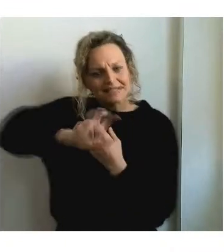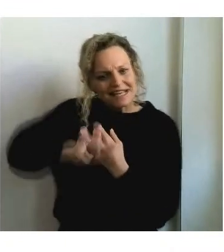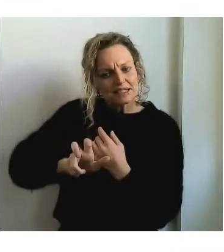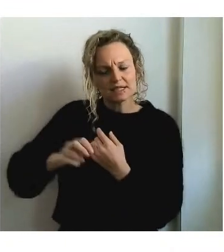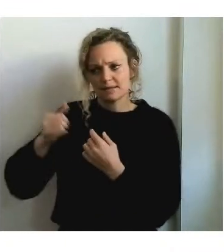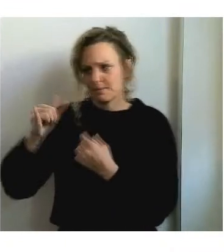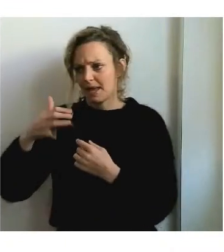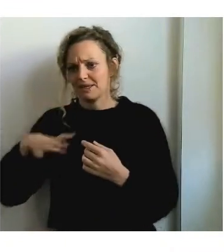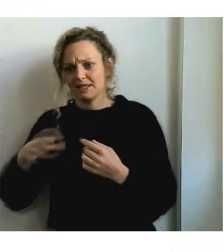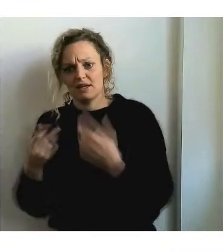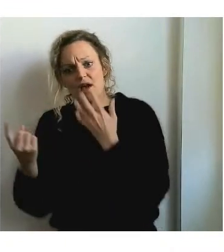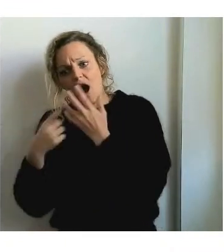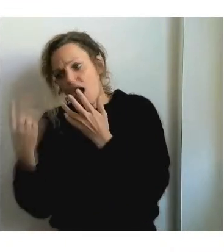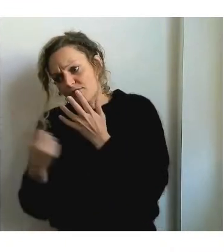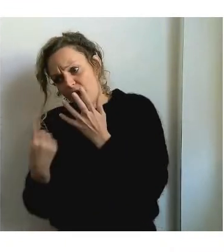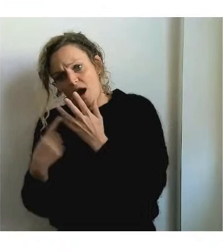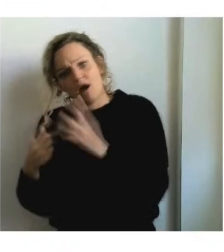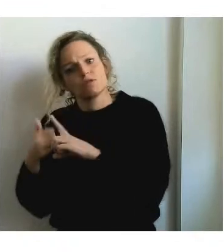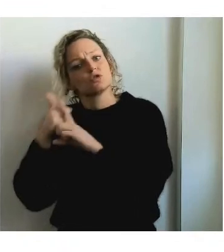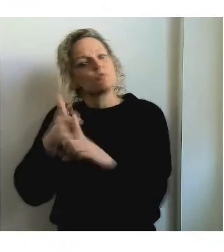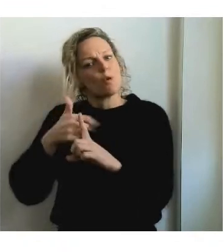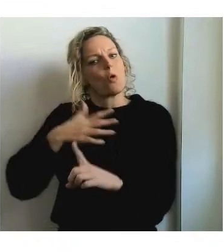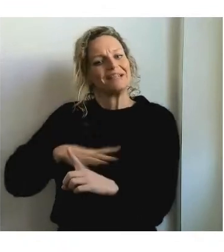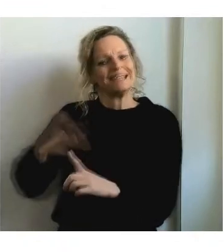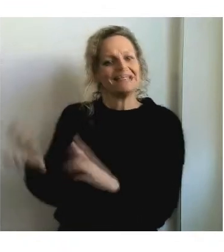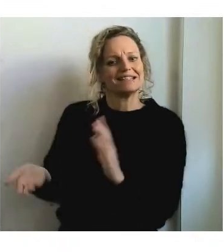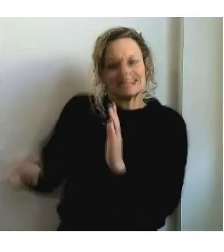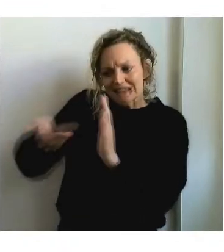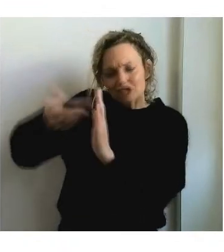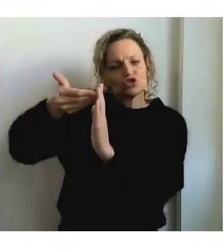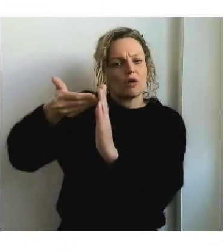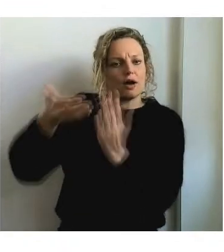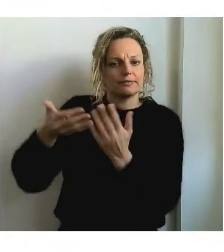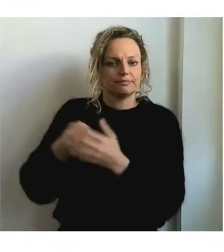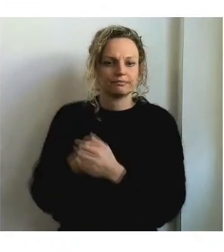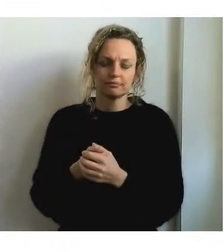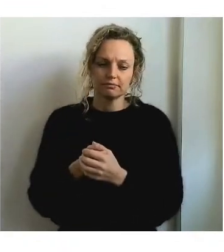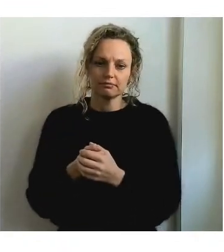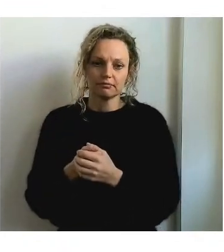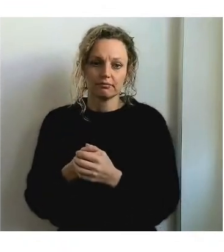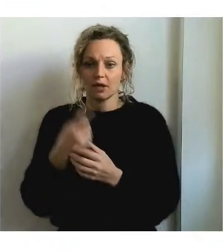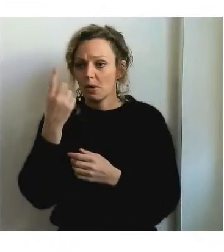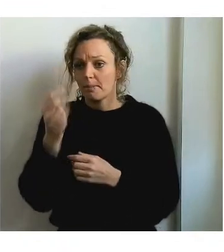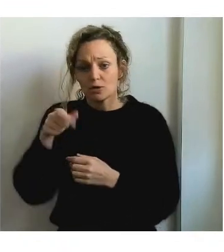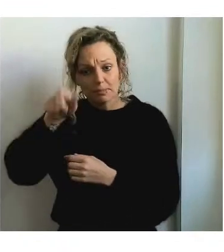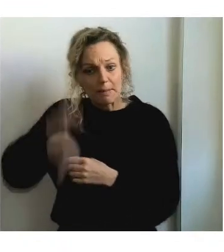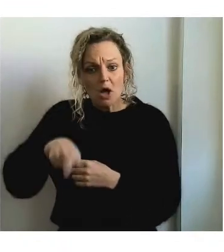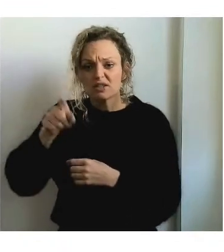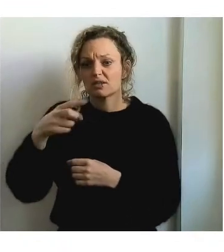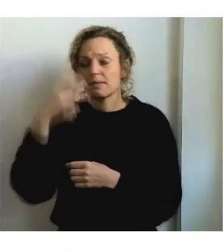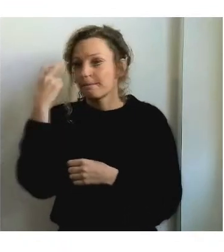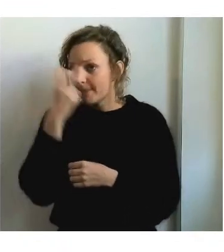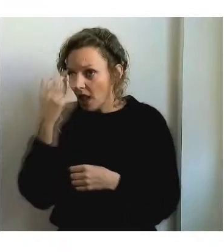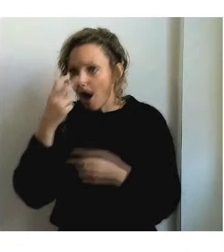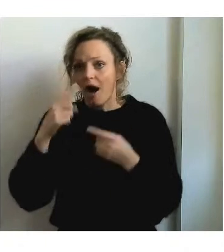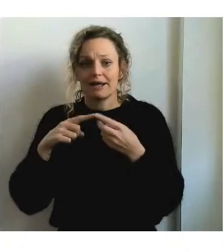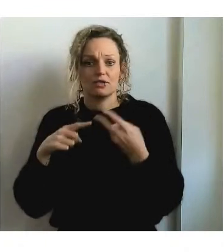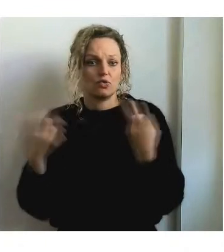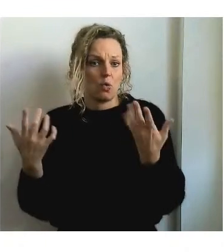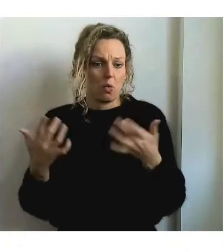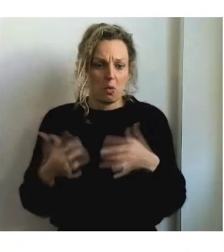technology support needs as well, because people may have additional impairments, visual impairments, dexterity